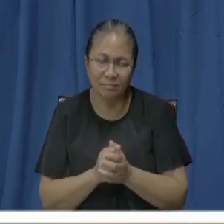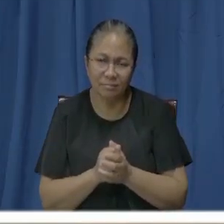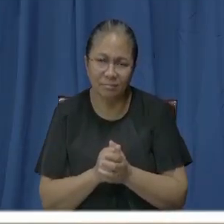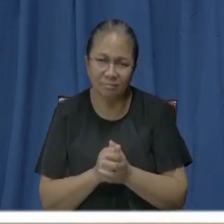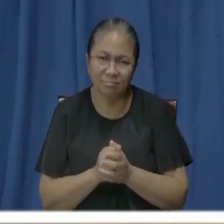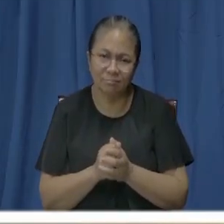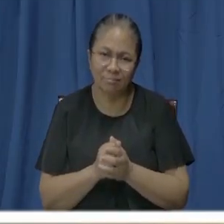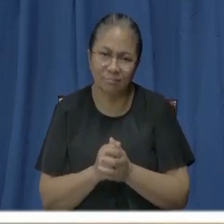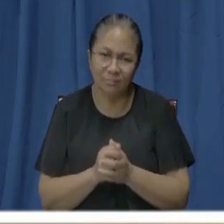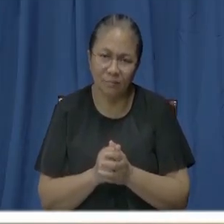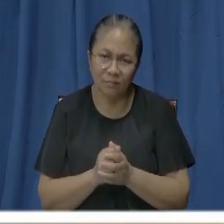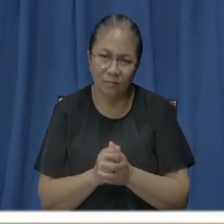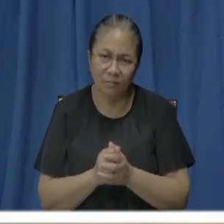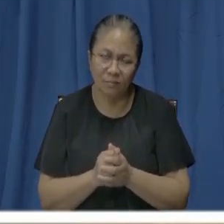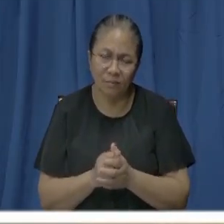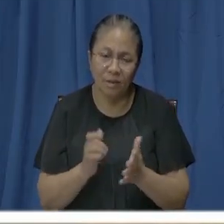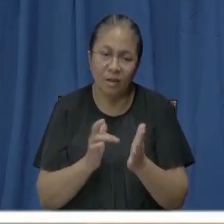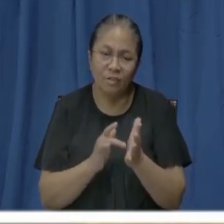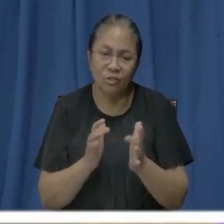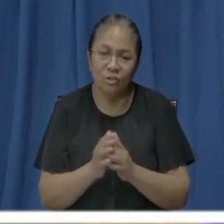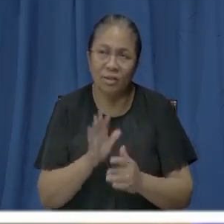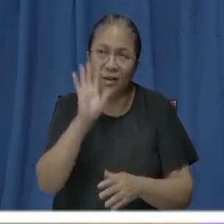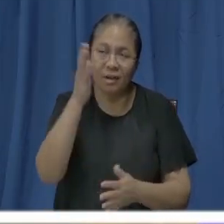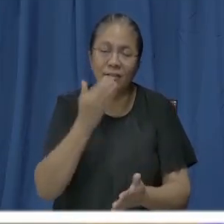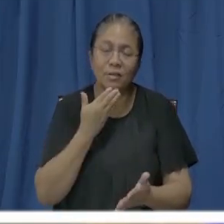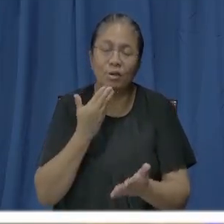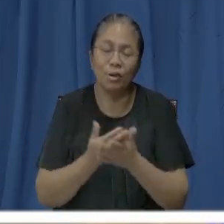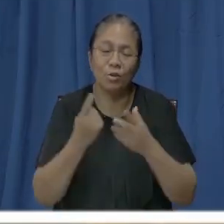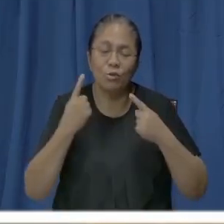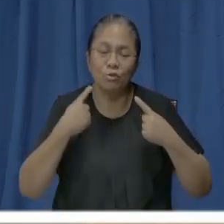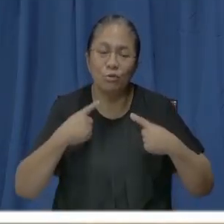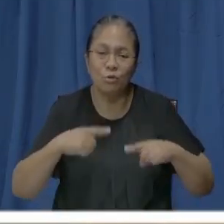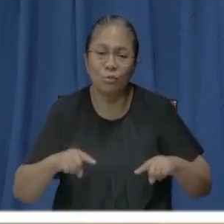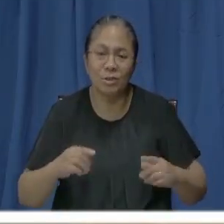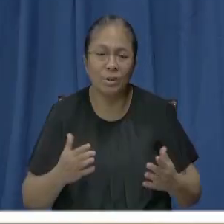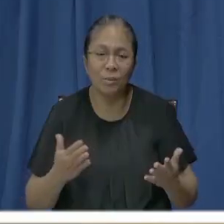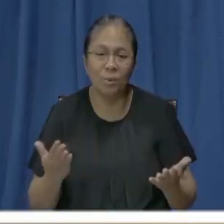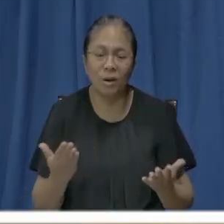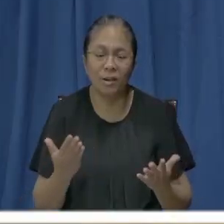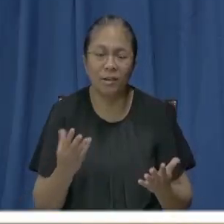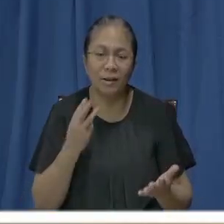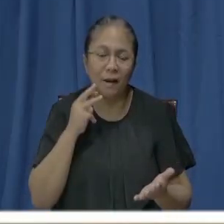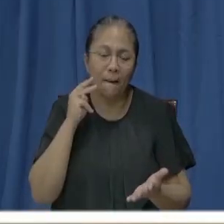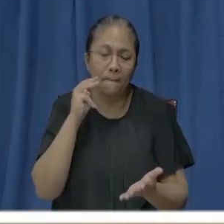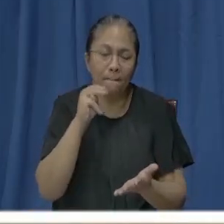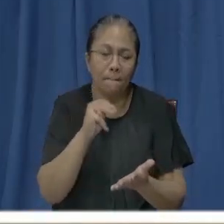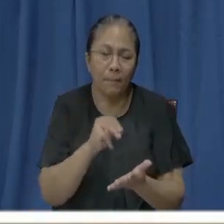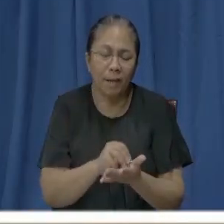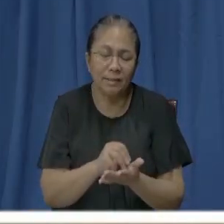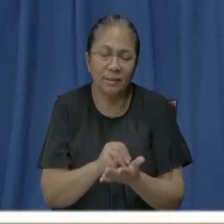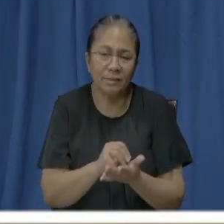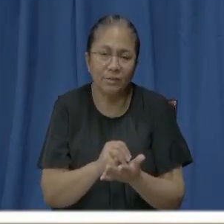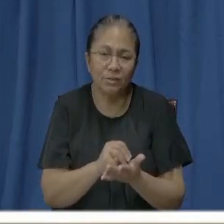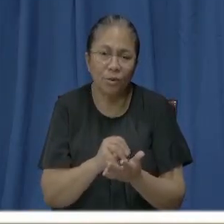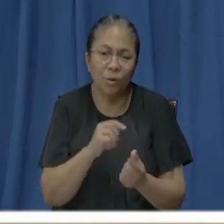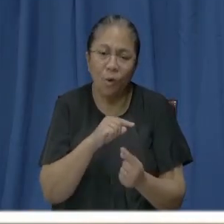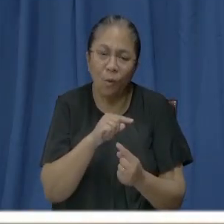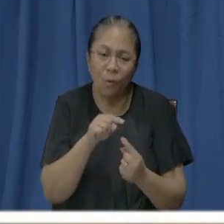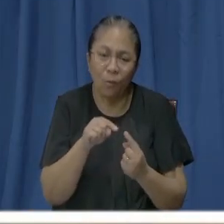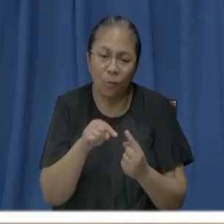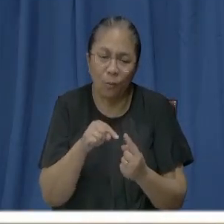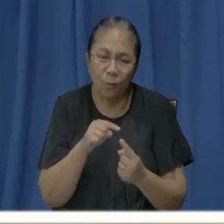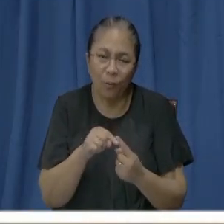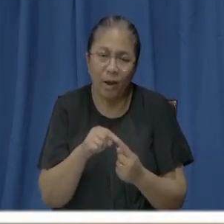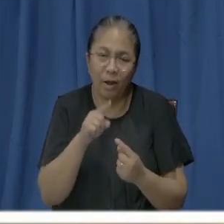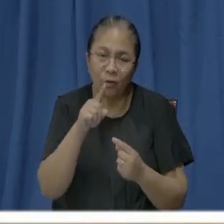The good news of Jesus Christ is the message that when you have been freed from